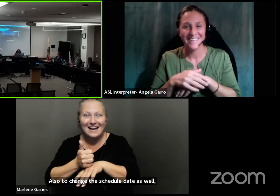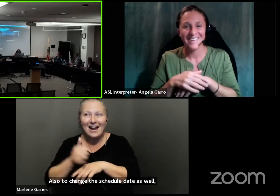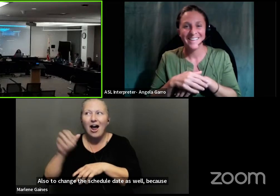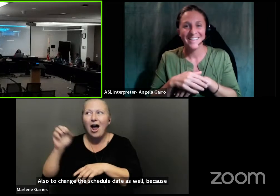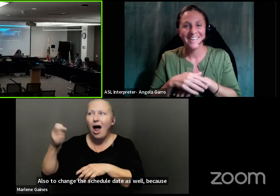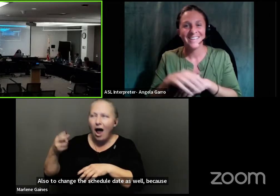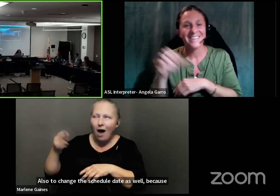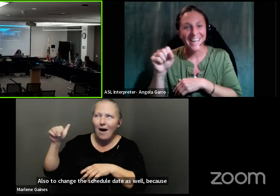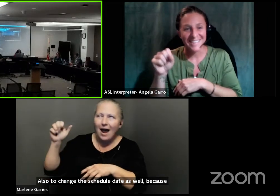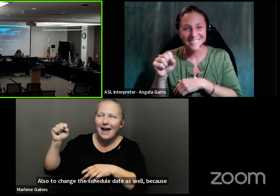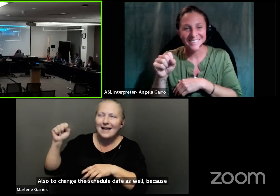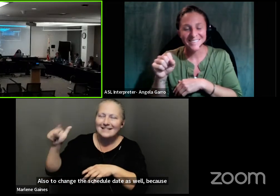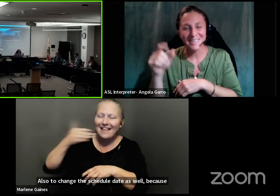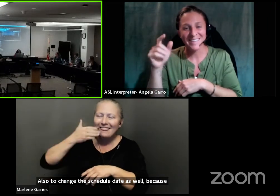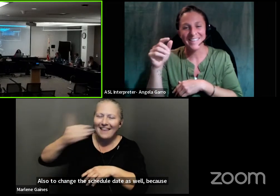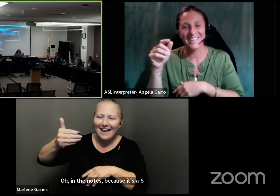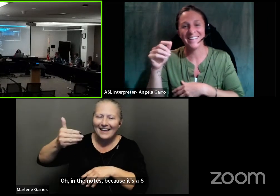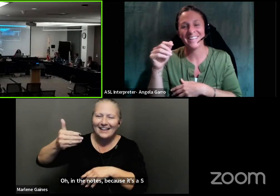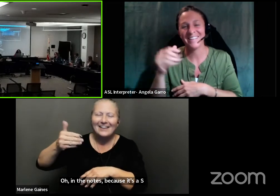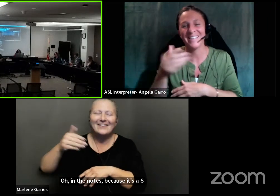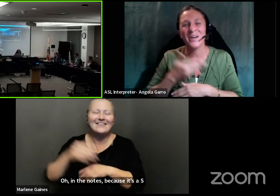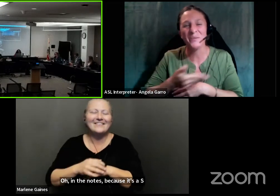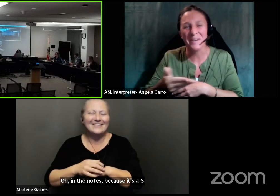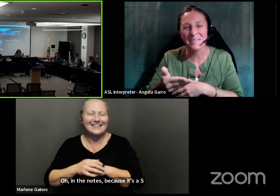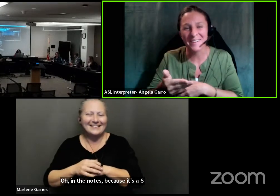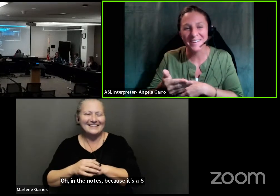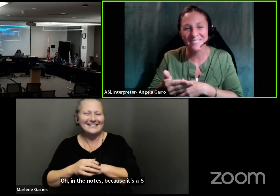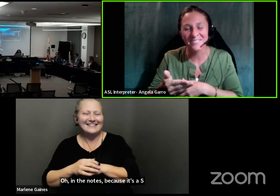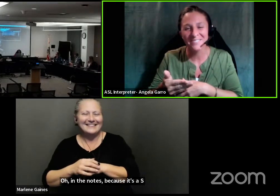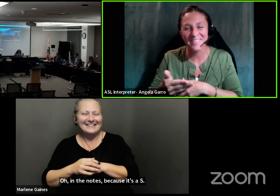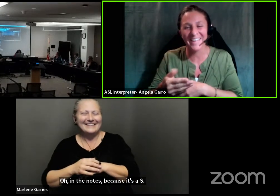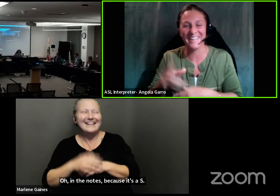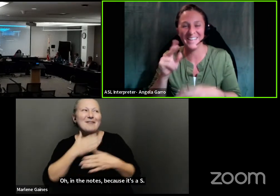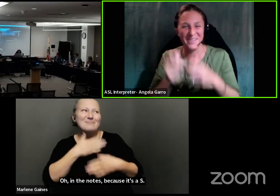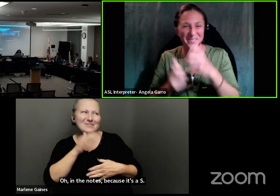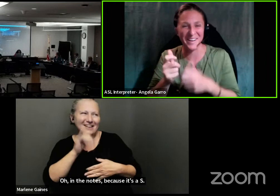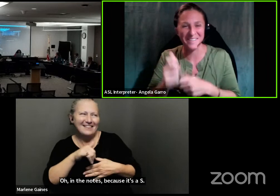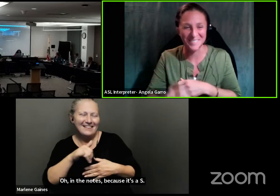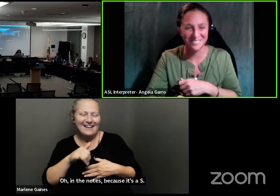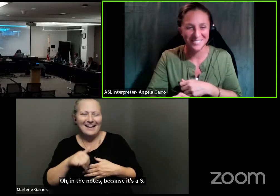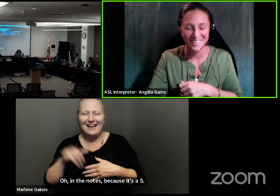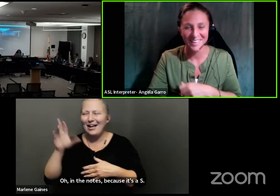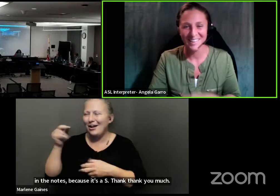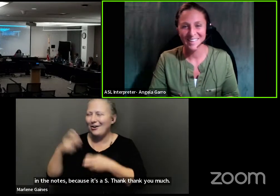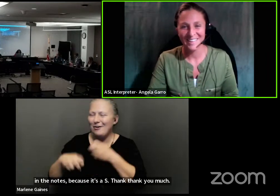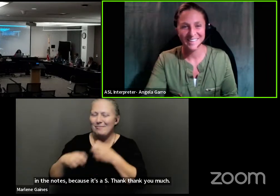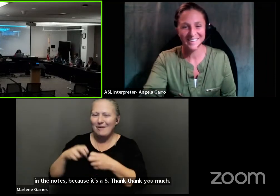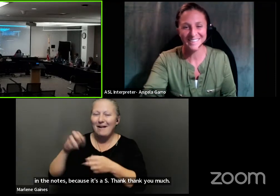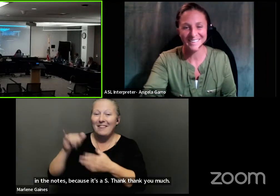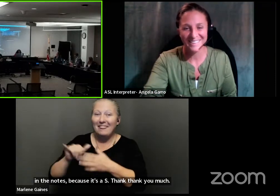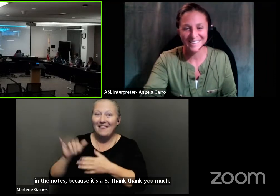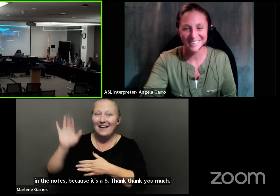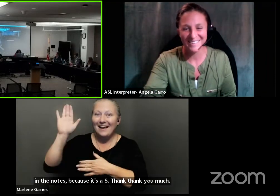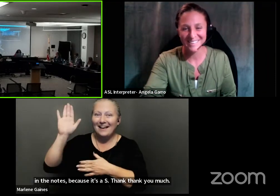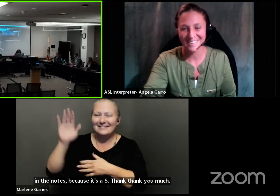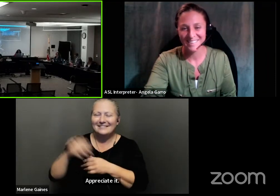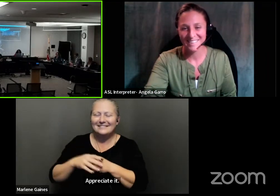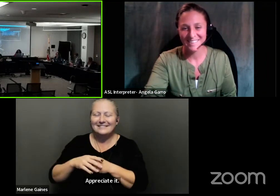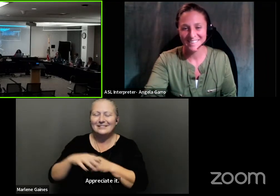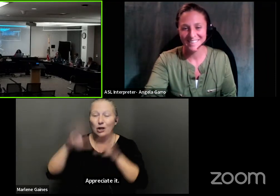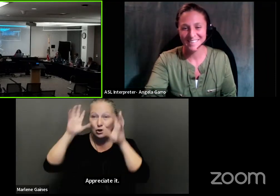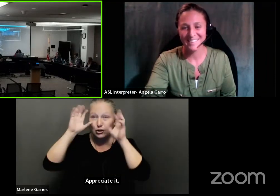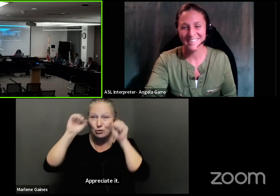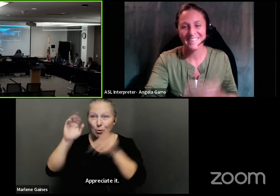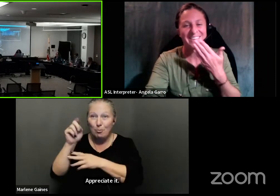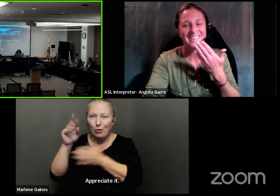Yes. ASL. Thank Yes. you. Thank you. You're Much welcome. appreciated. No That was the problem. hand raised for the- Superintendent Booker's taking a note of